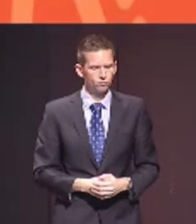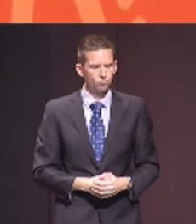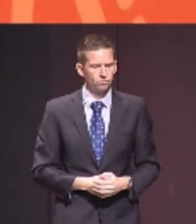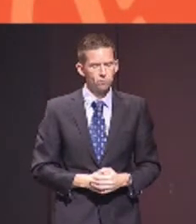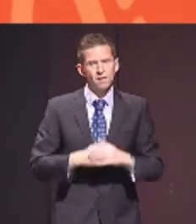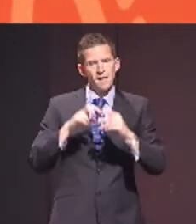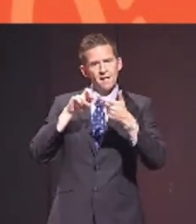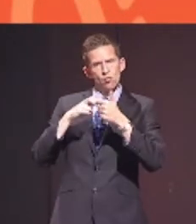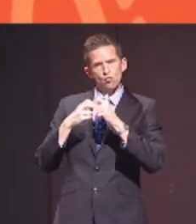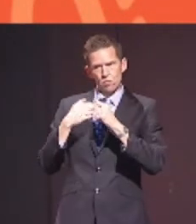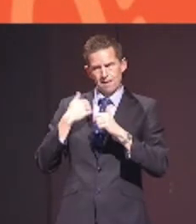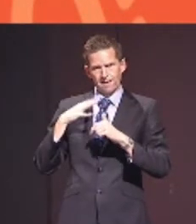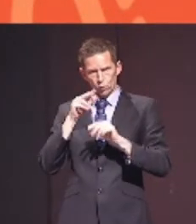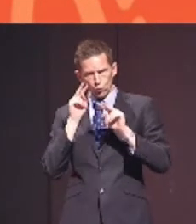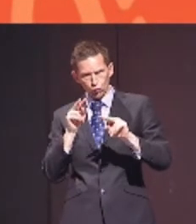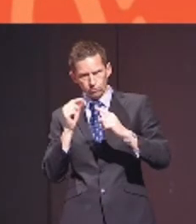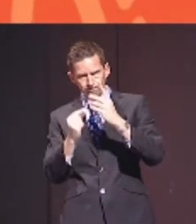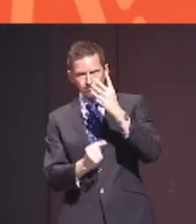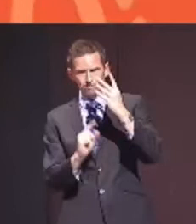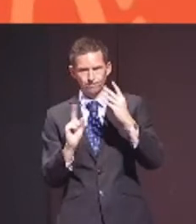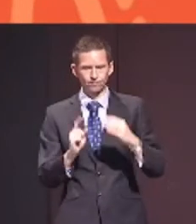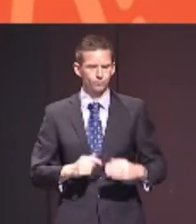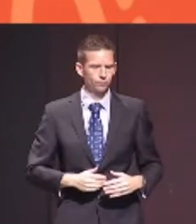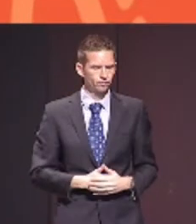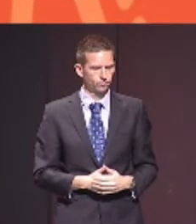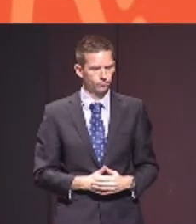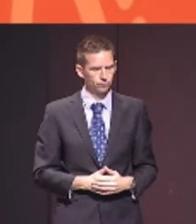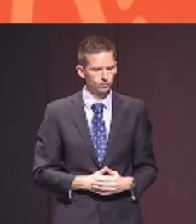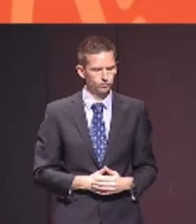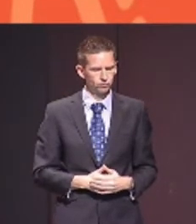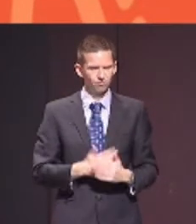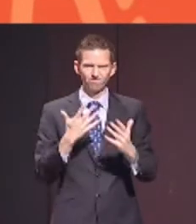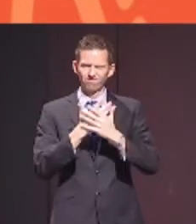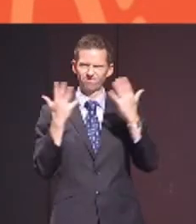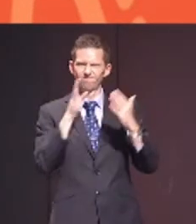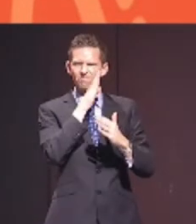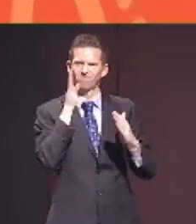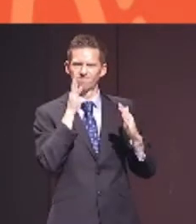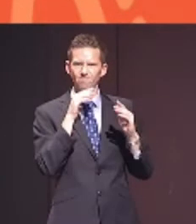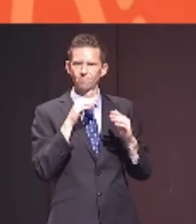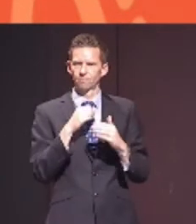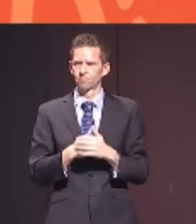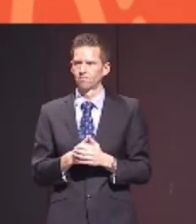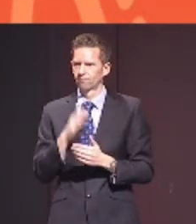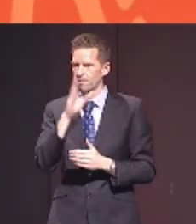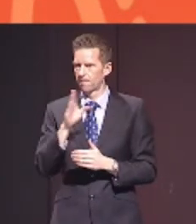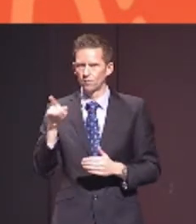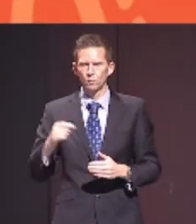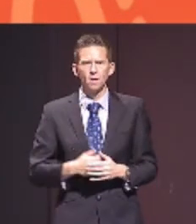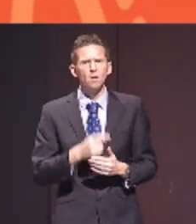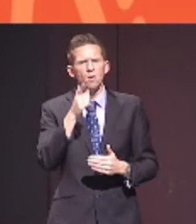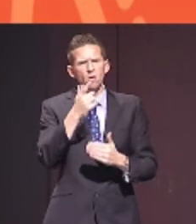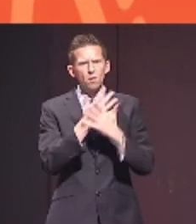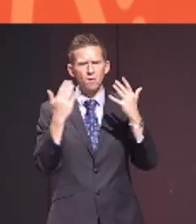Issues to be addressed. Next one, please. A large gap between, bless you, large